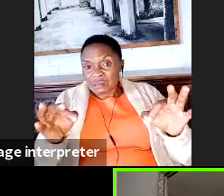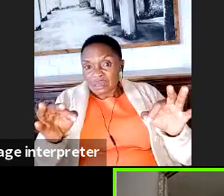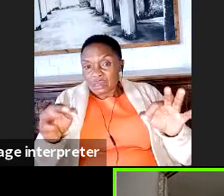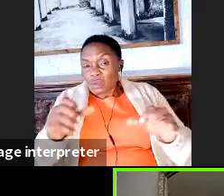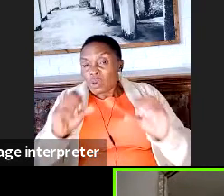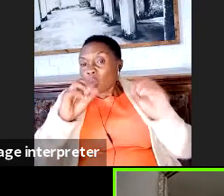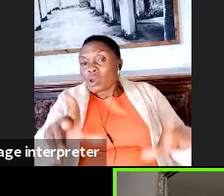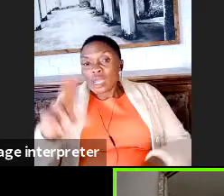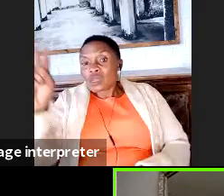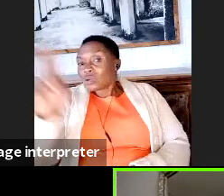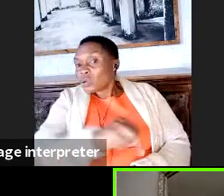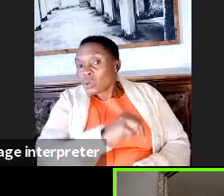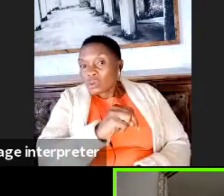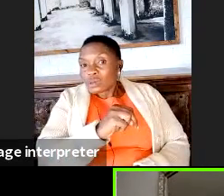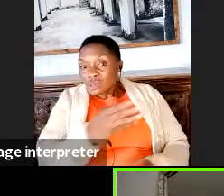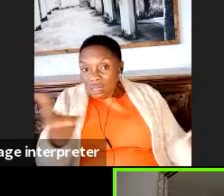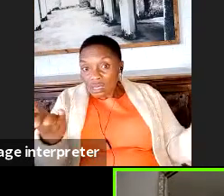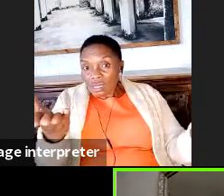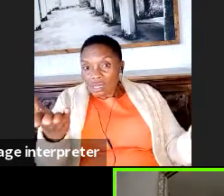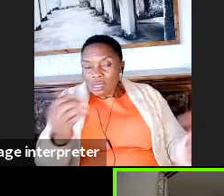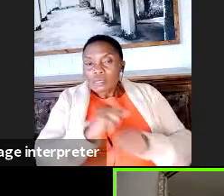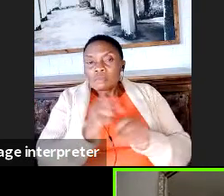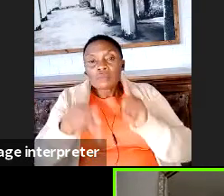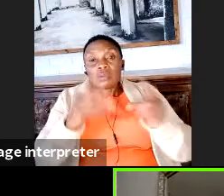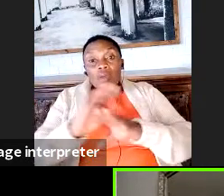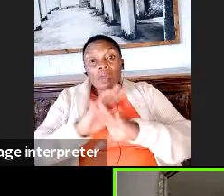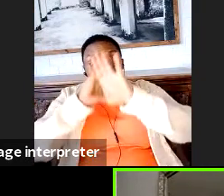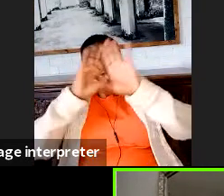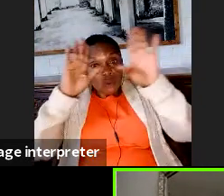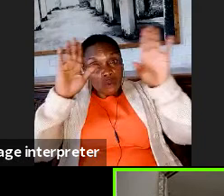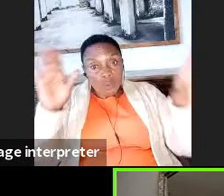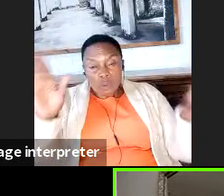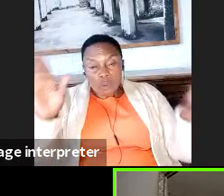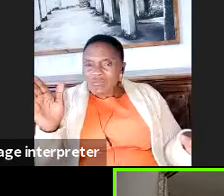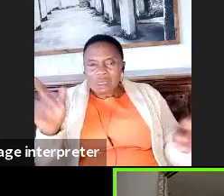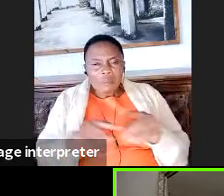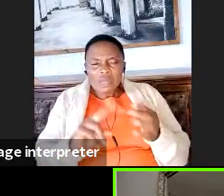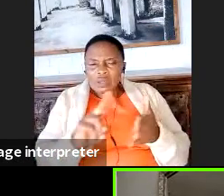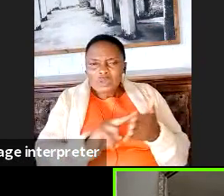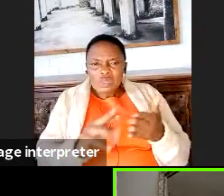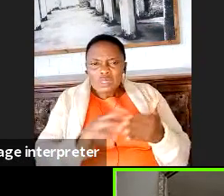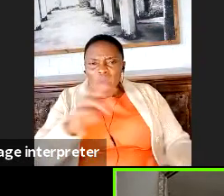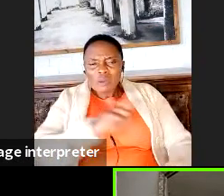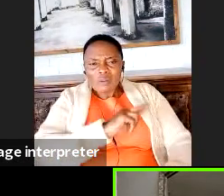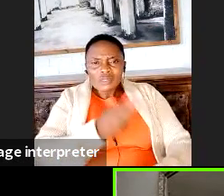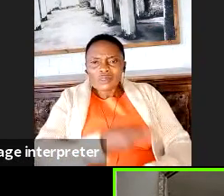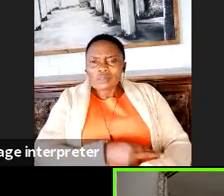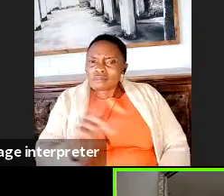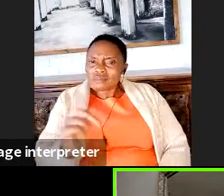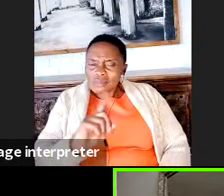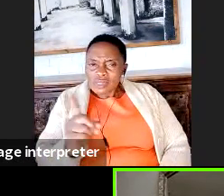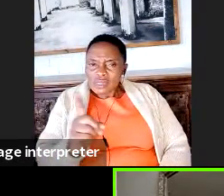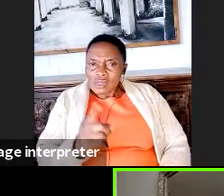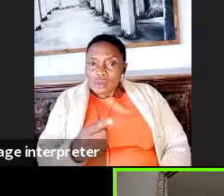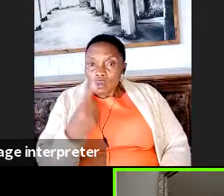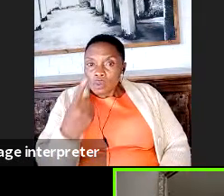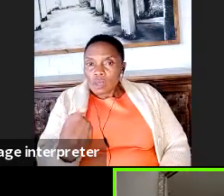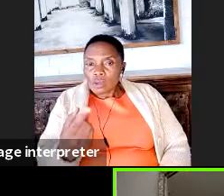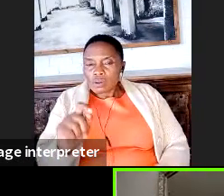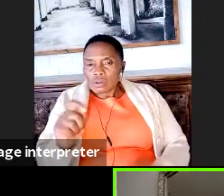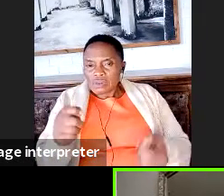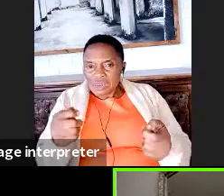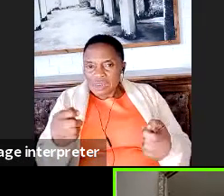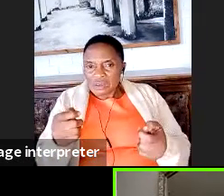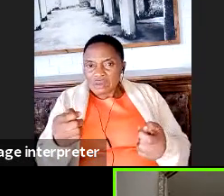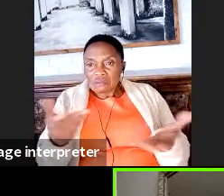okay, and that raises awareness without really using so much resources, because one, people are already on the social media